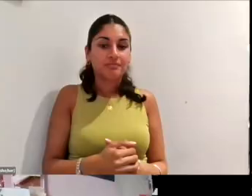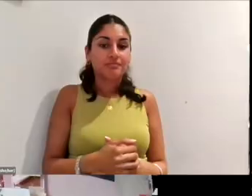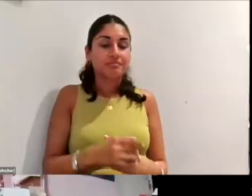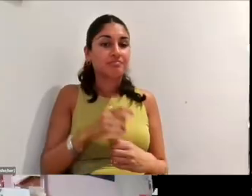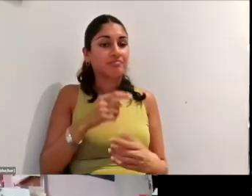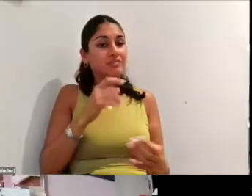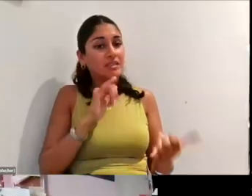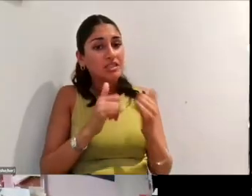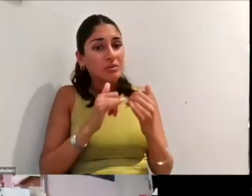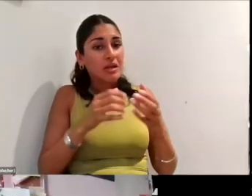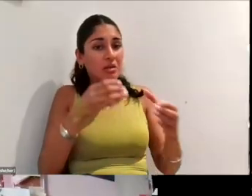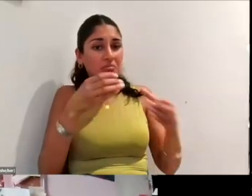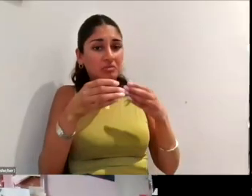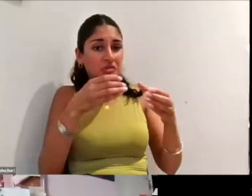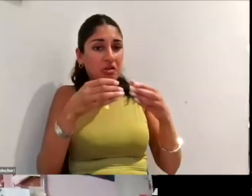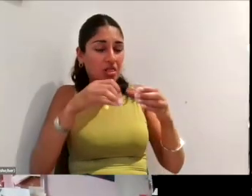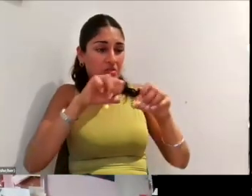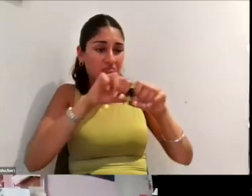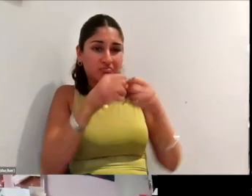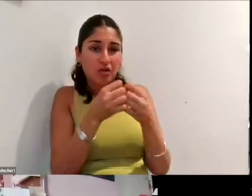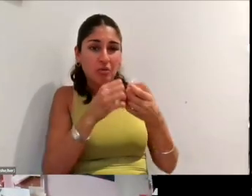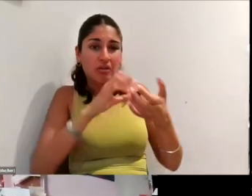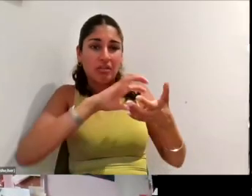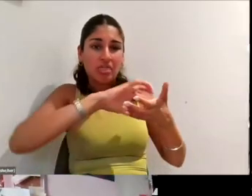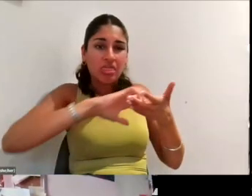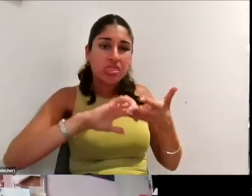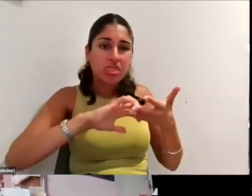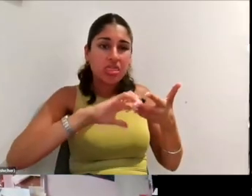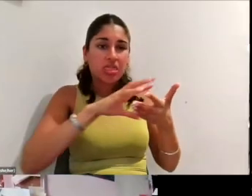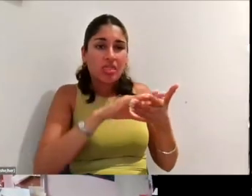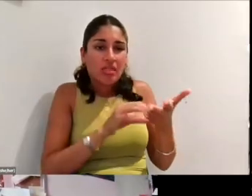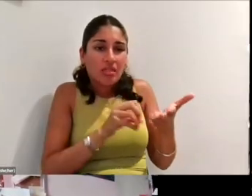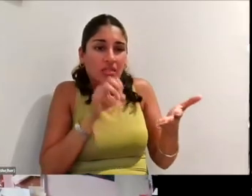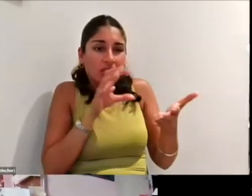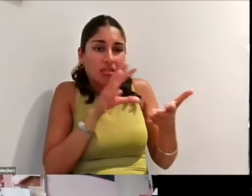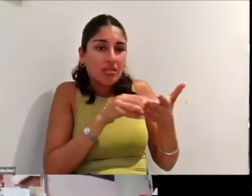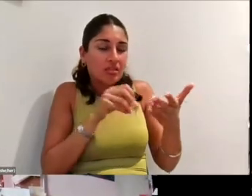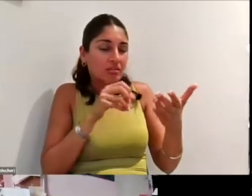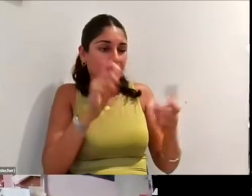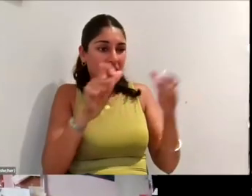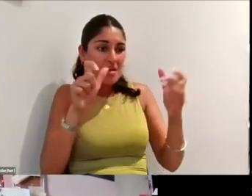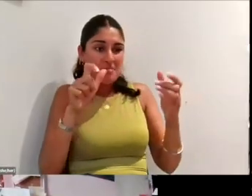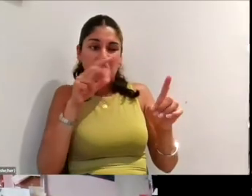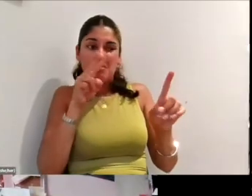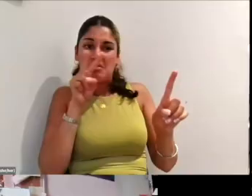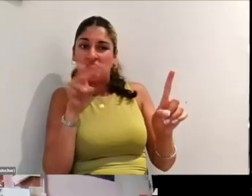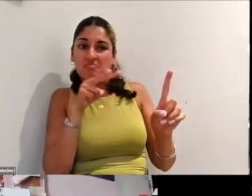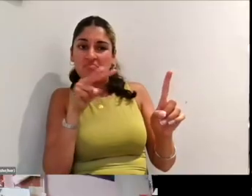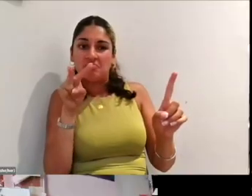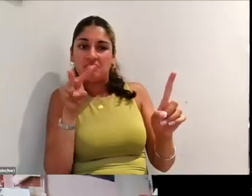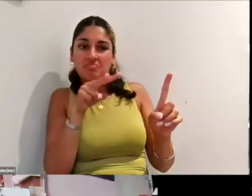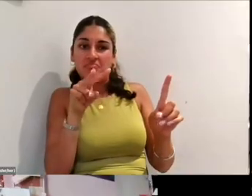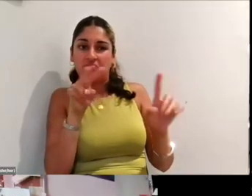Broken, damaged, here and there. People stare, she just does not care.